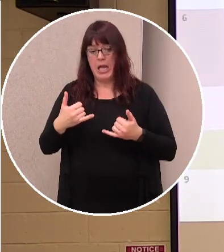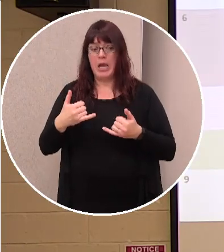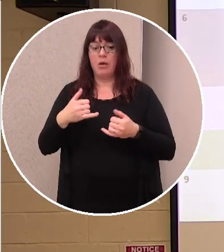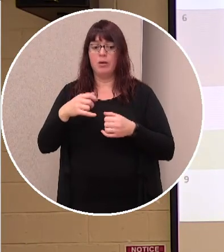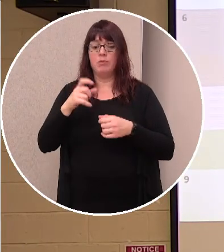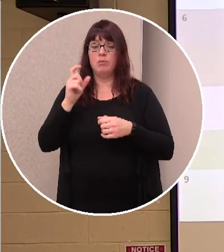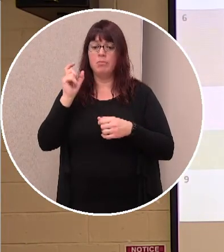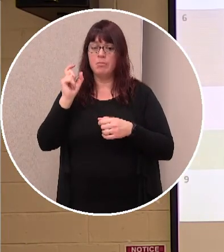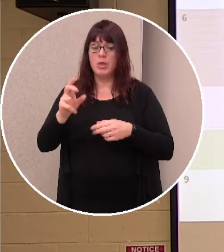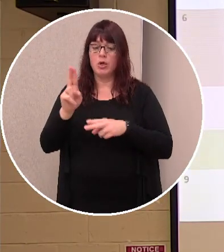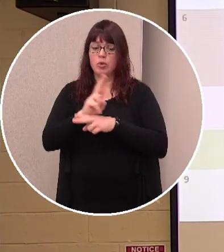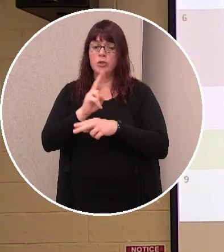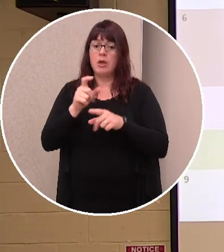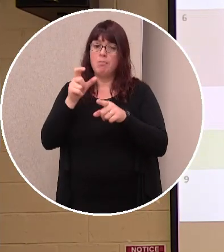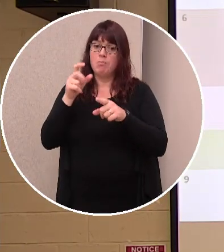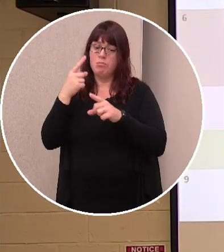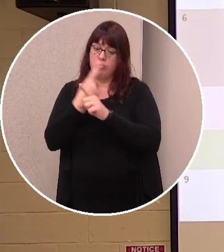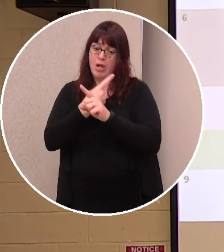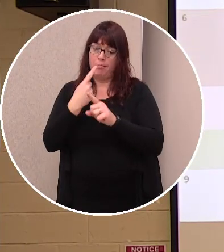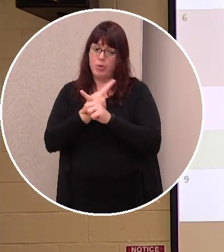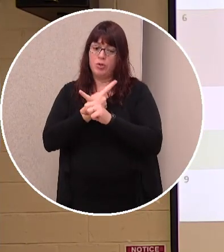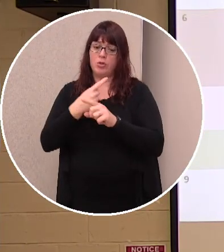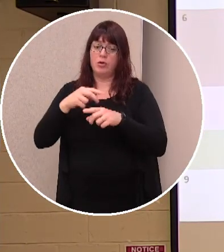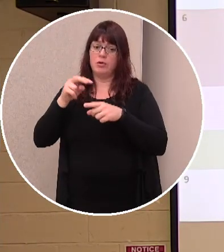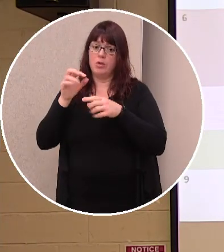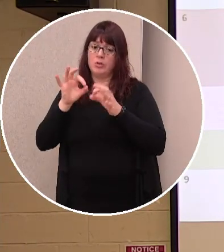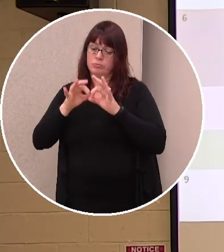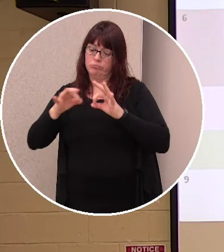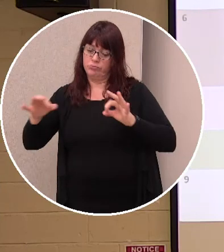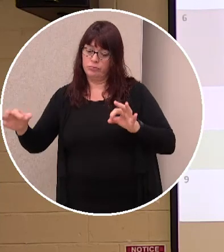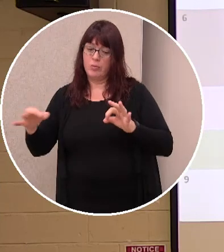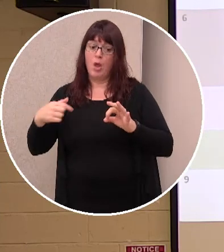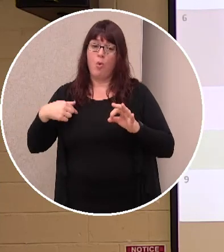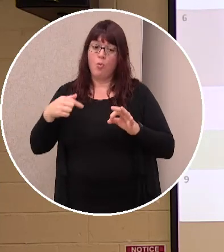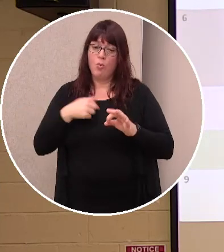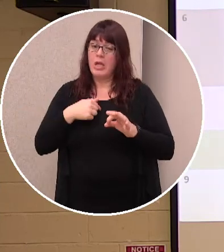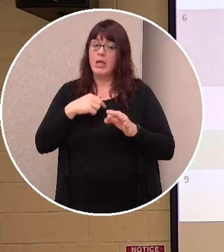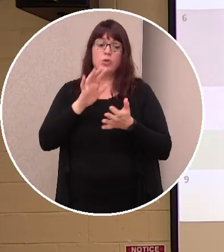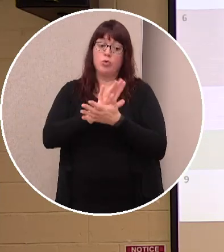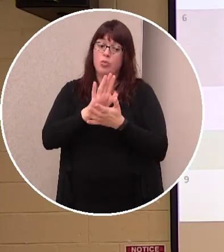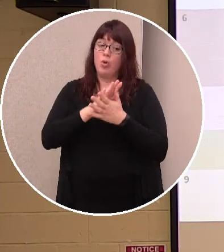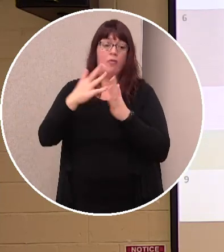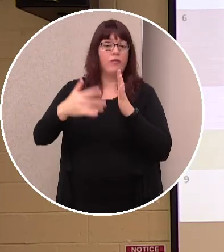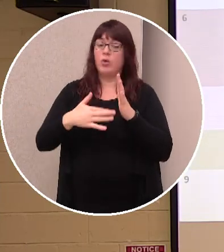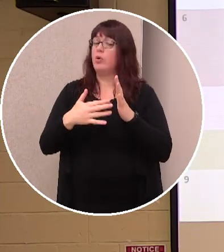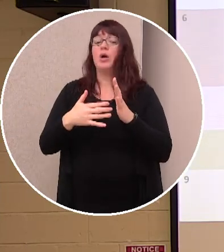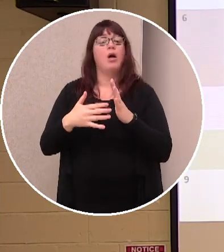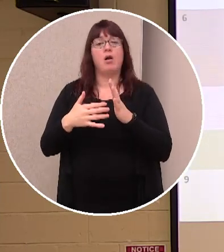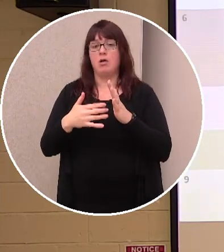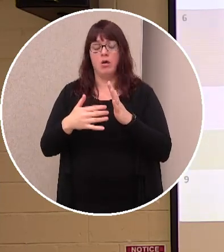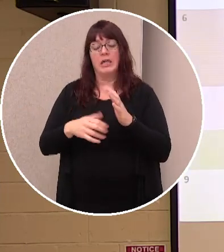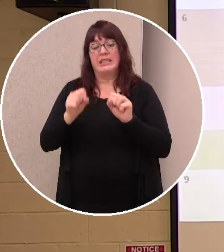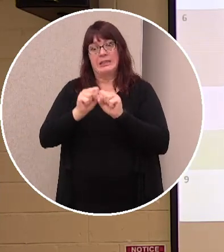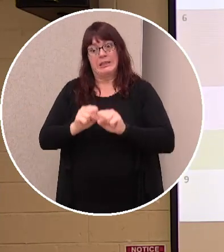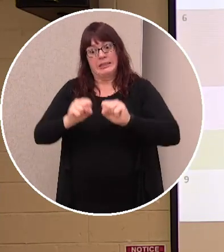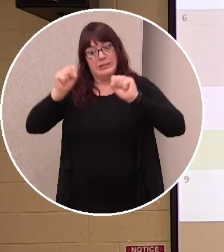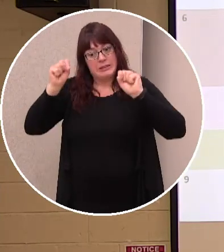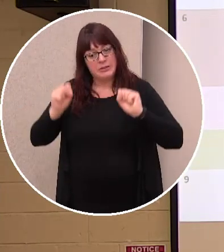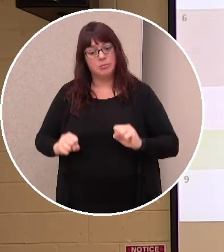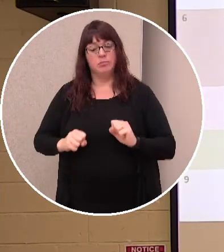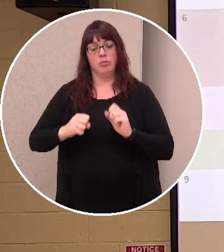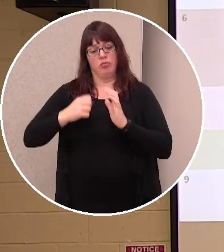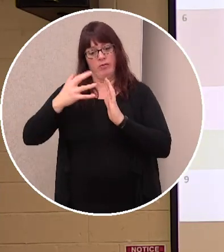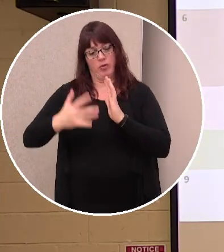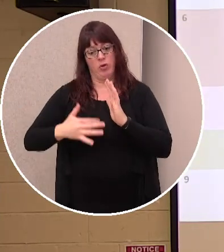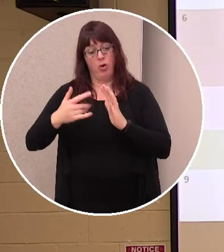terminology in-house. So when we say school review, it really is system review at this stage of the game. And as we go through